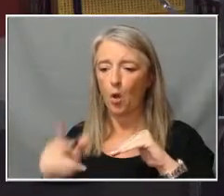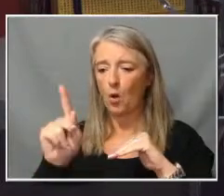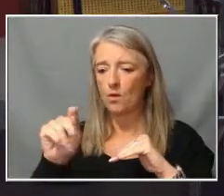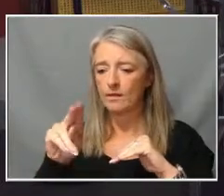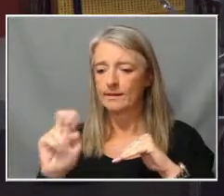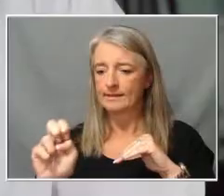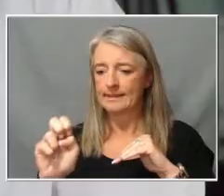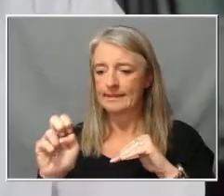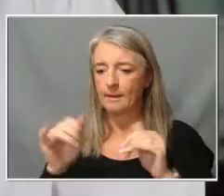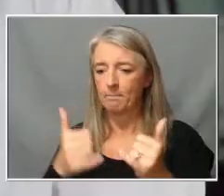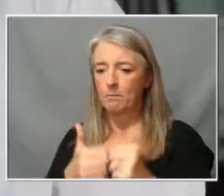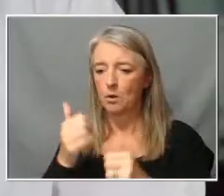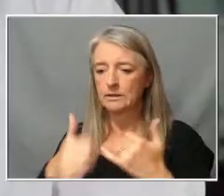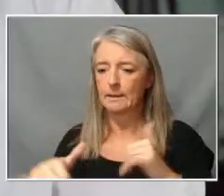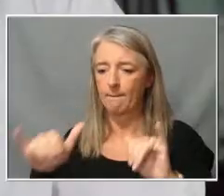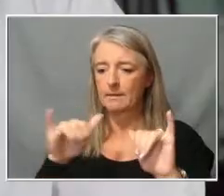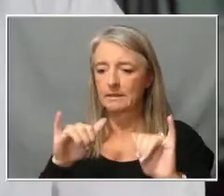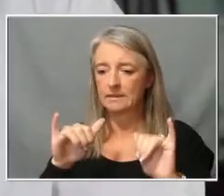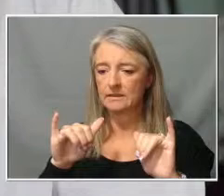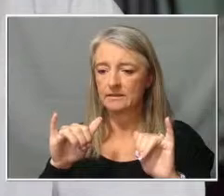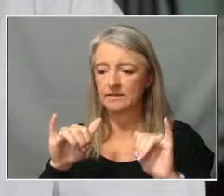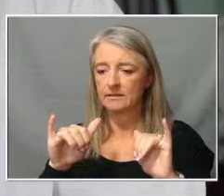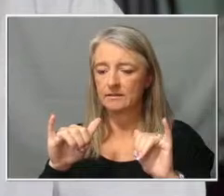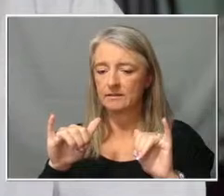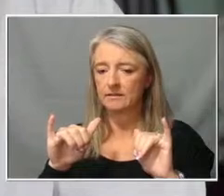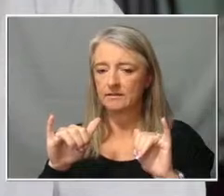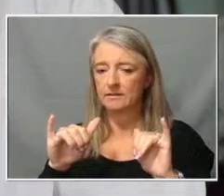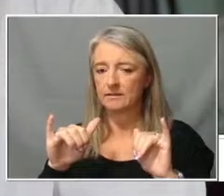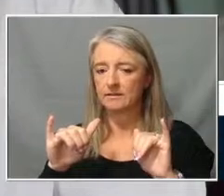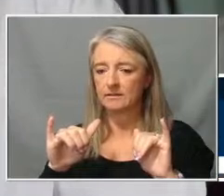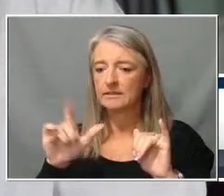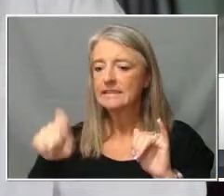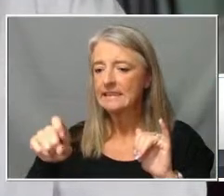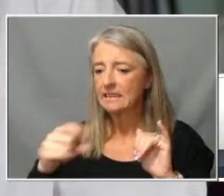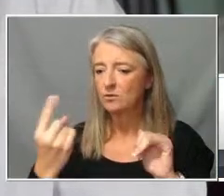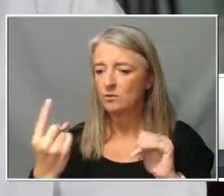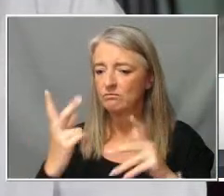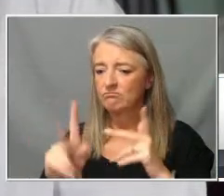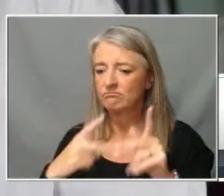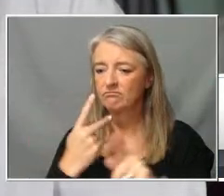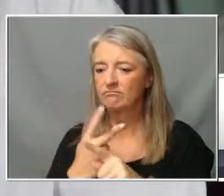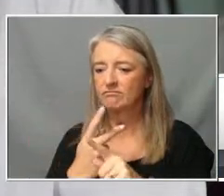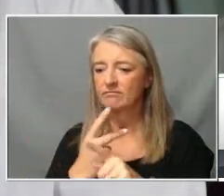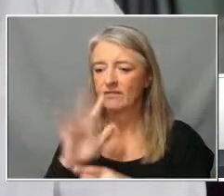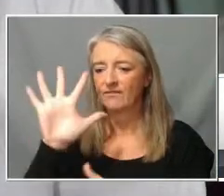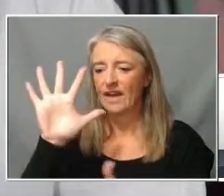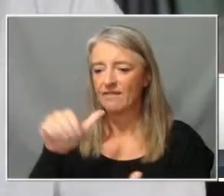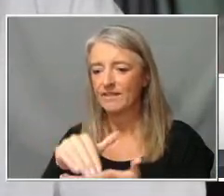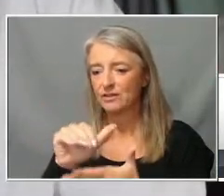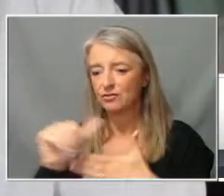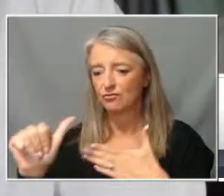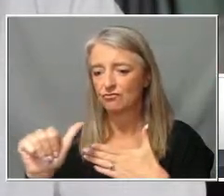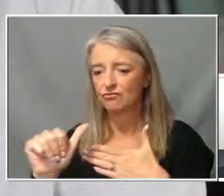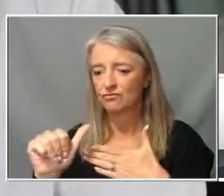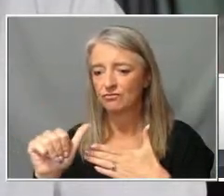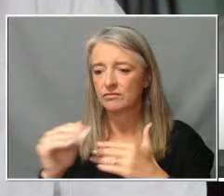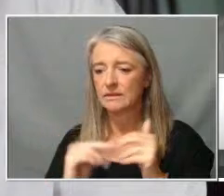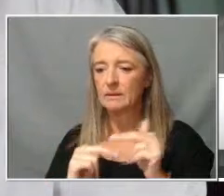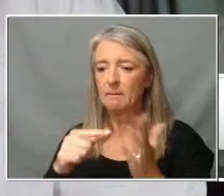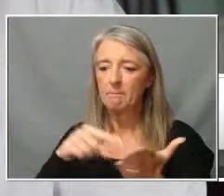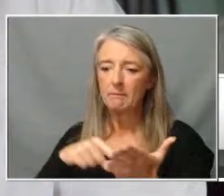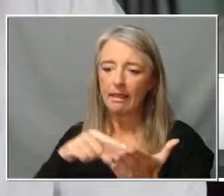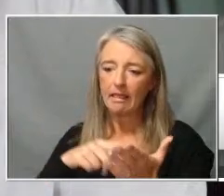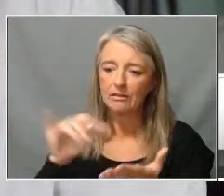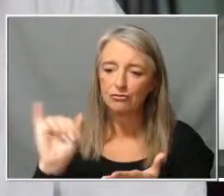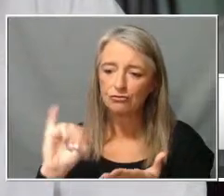most common, commonly needed prosthesis, that's going to be at least $5,000. This is what's going to build your insurance, or you're going to need to pay out